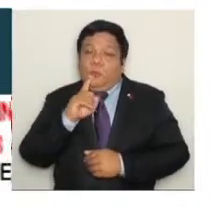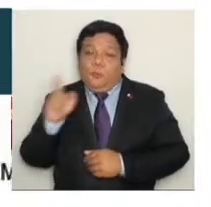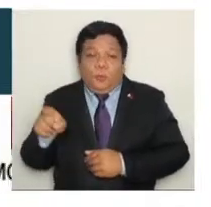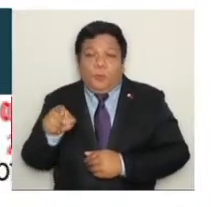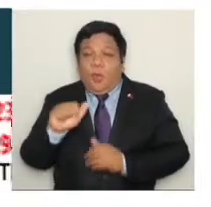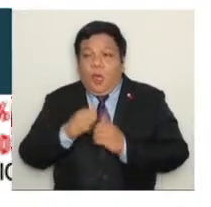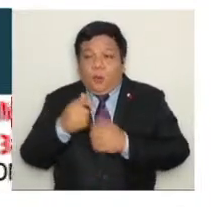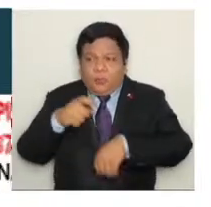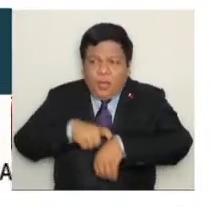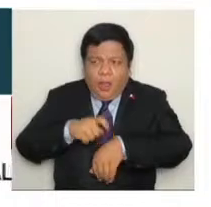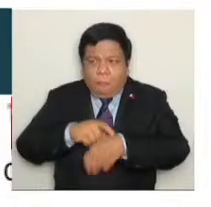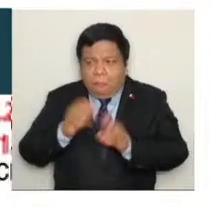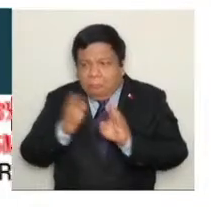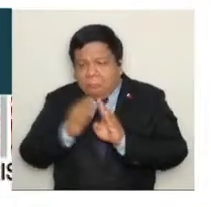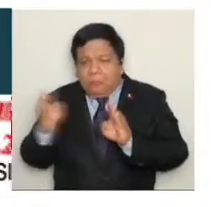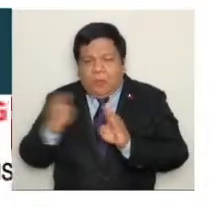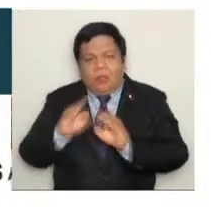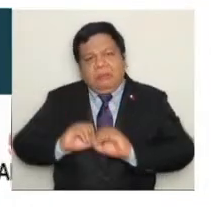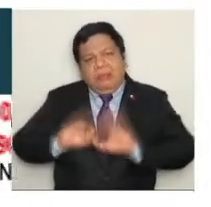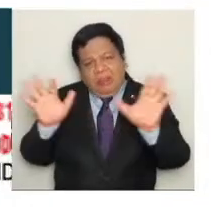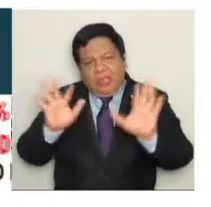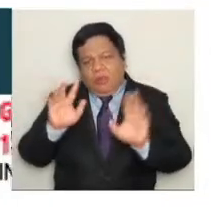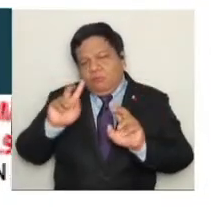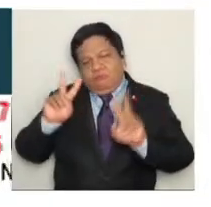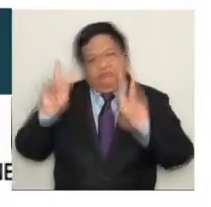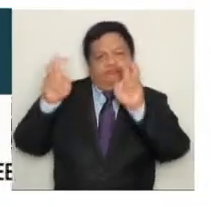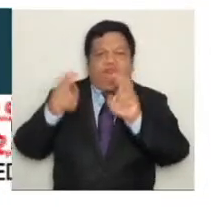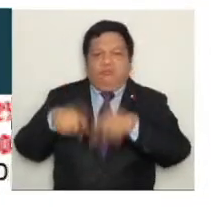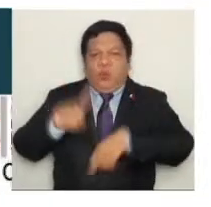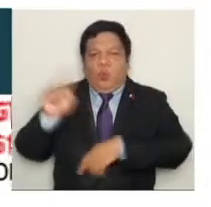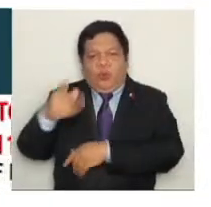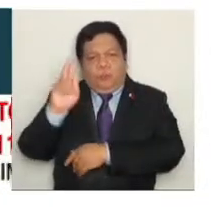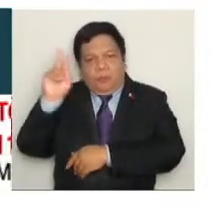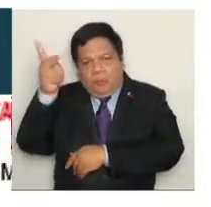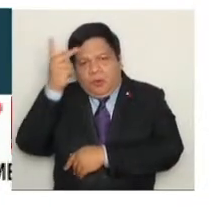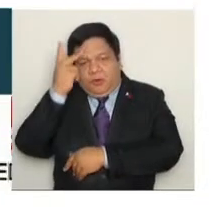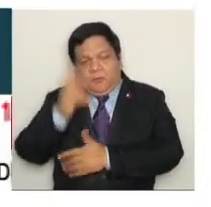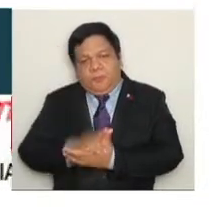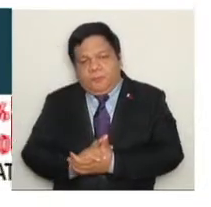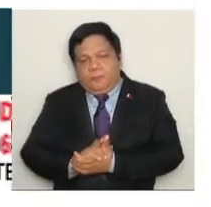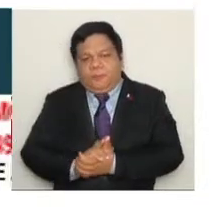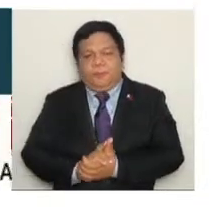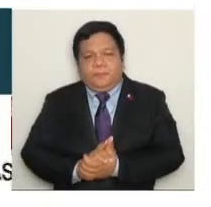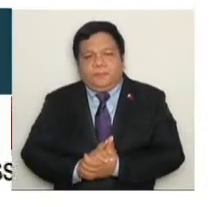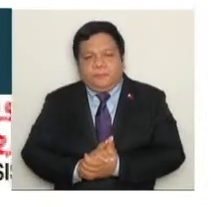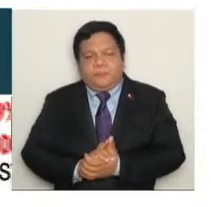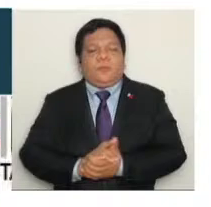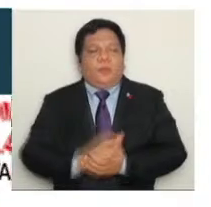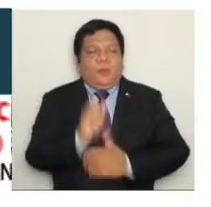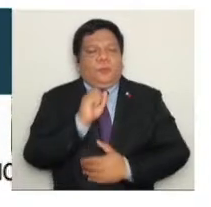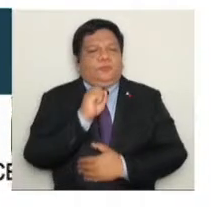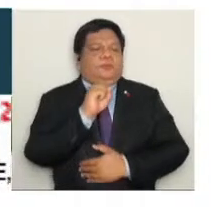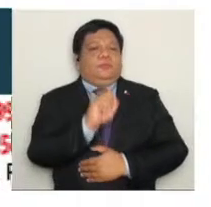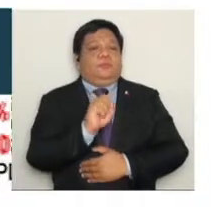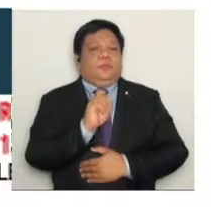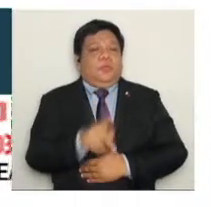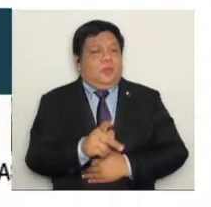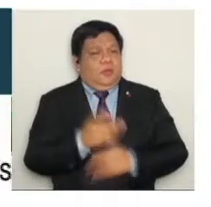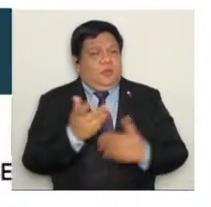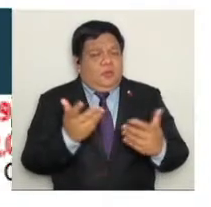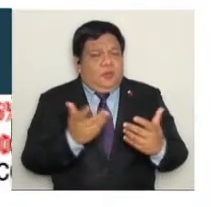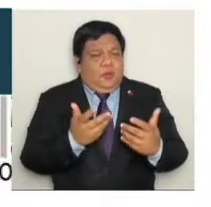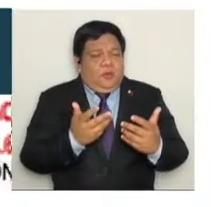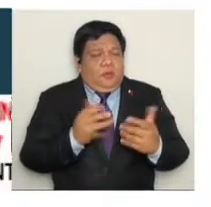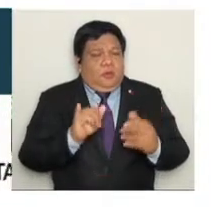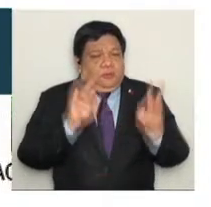timing clearly shows that it must just be politics. Mm. All right. Now, talking about politics, how serious is the